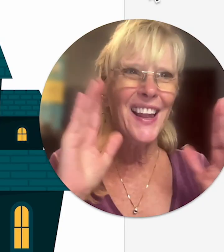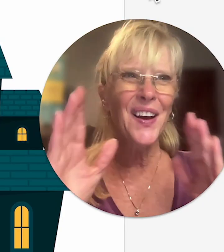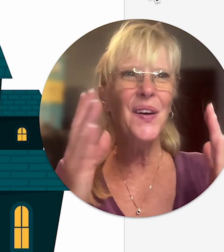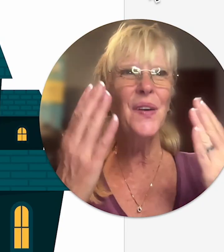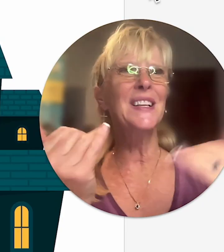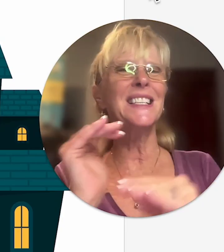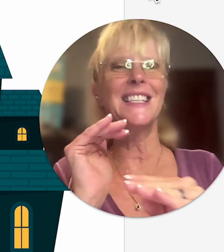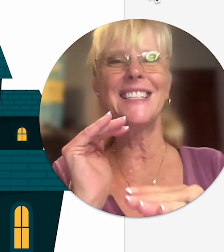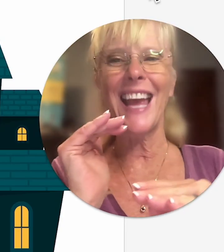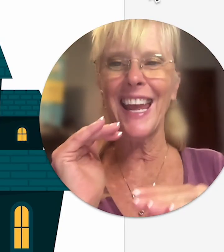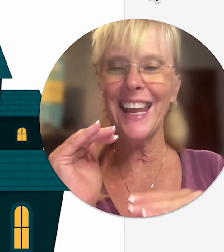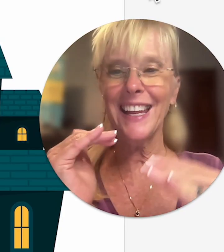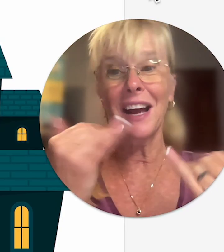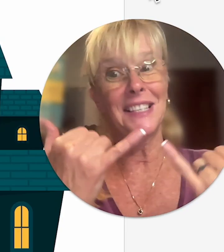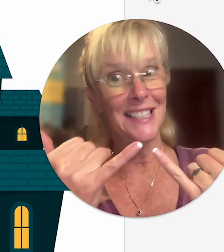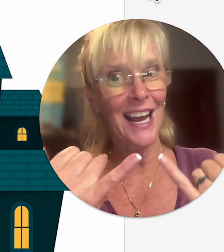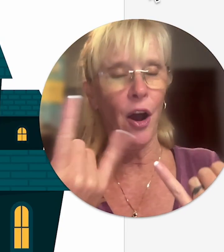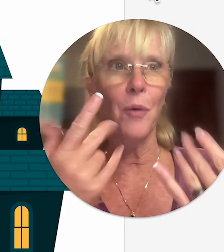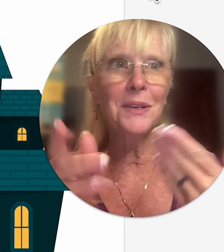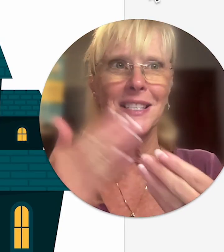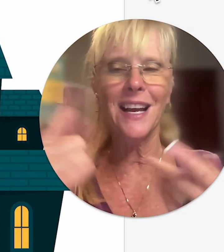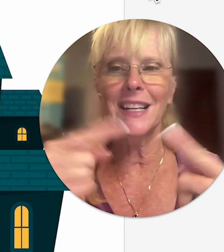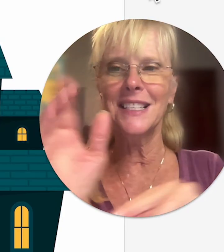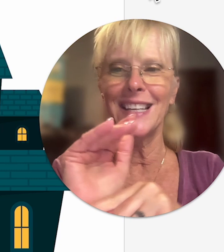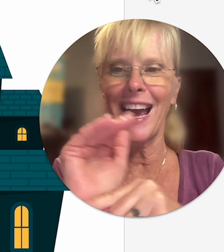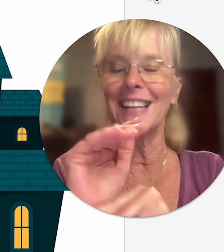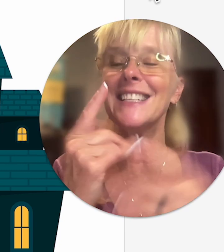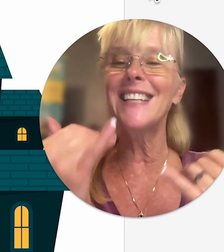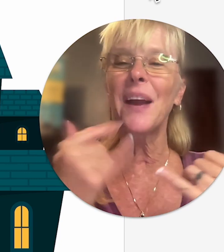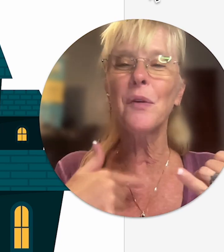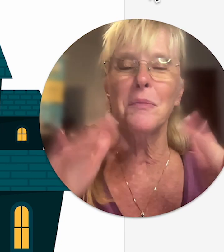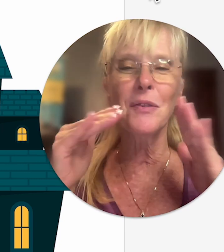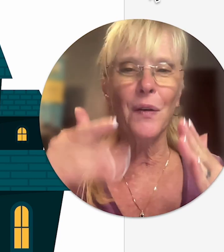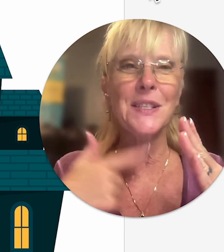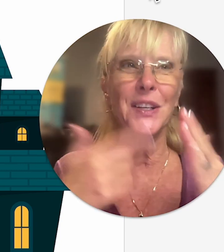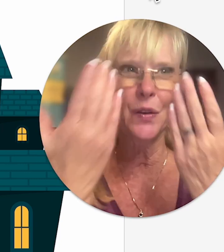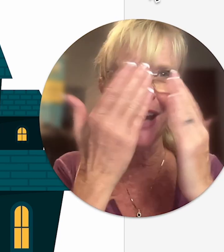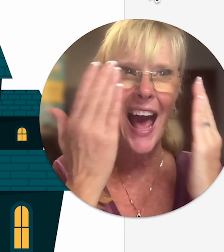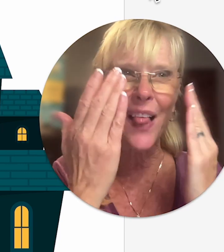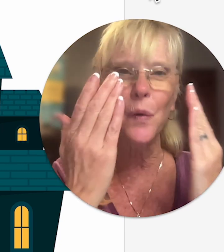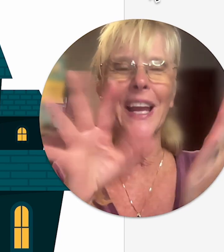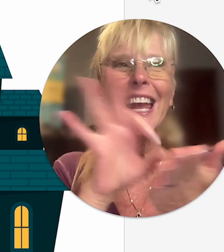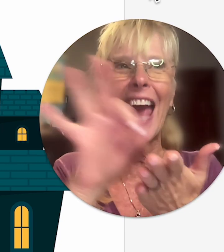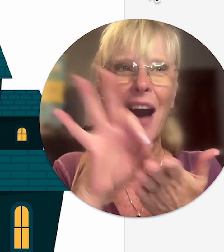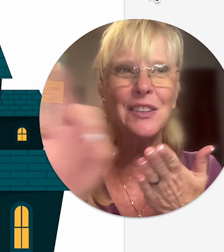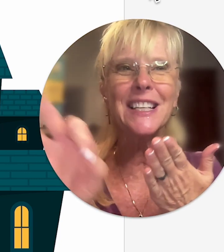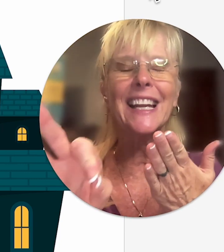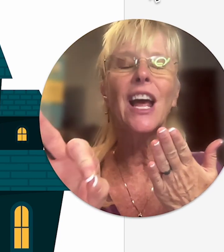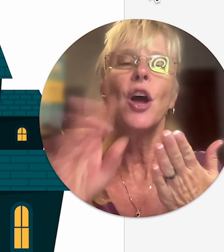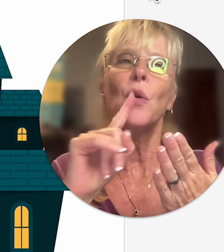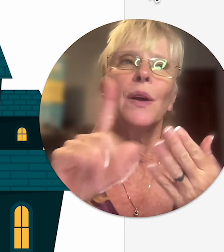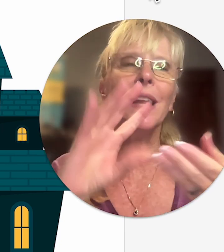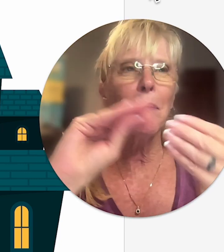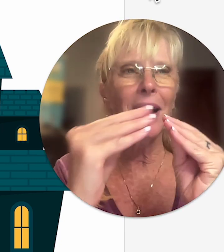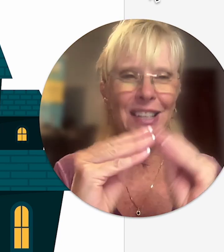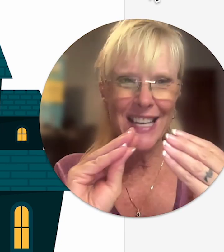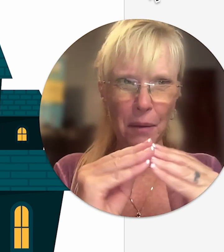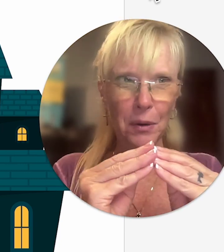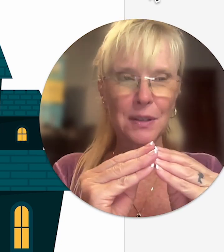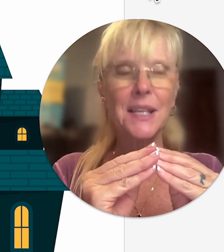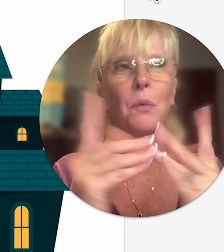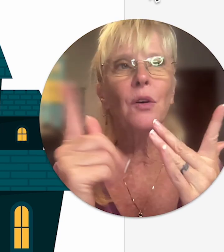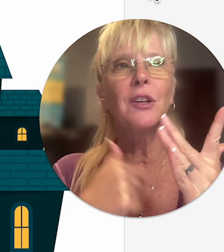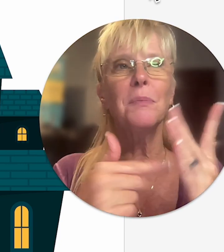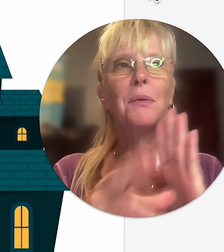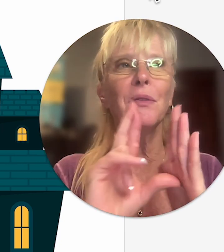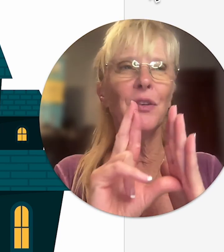Okay, hello, and today I almost signed tonight. Today we're going to be focusing on Halloween counting, really about